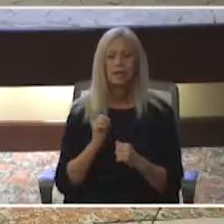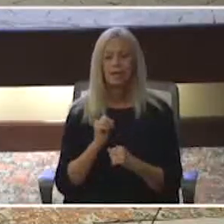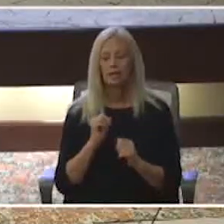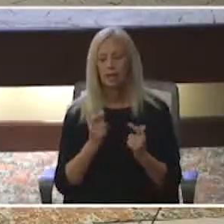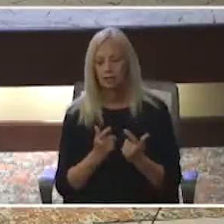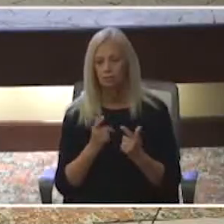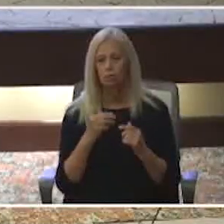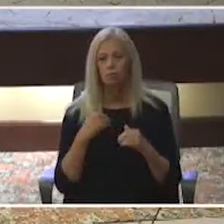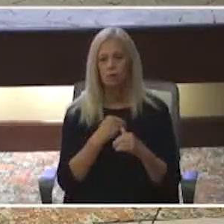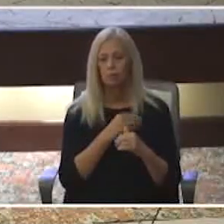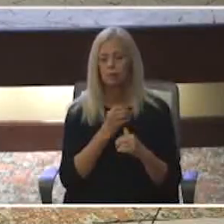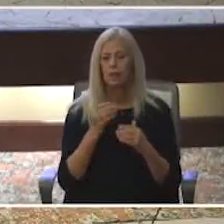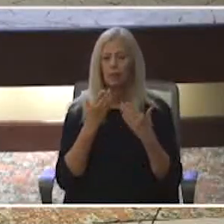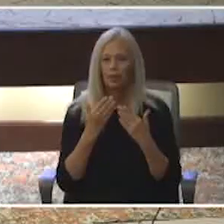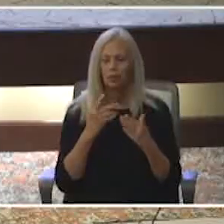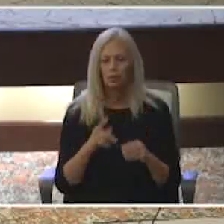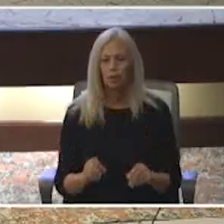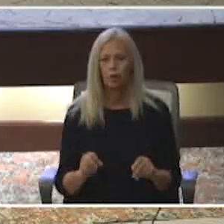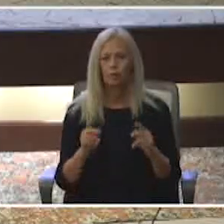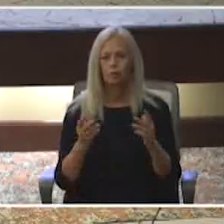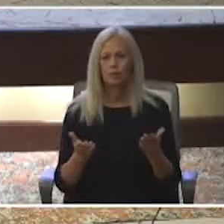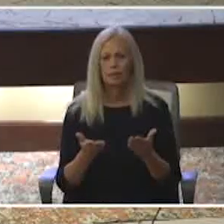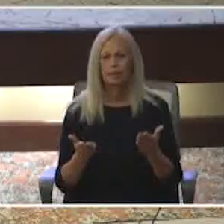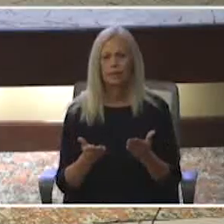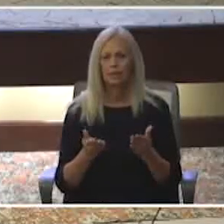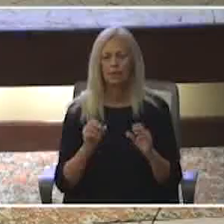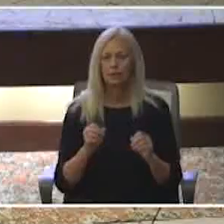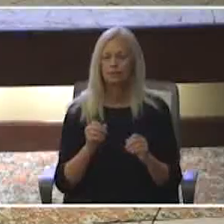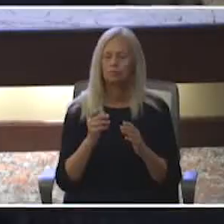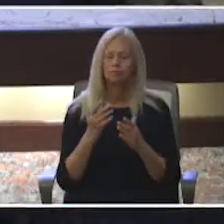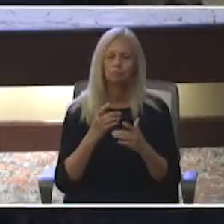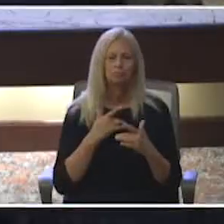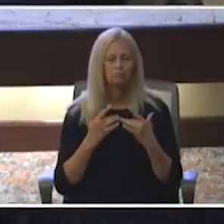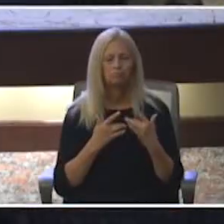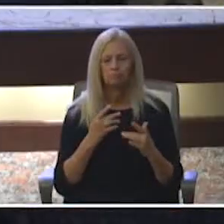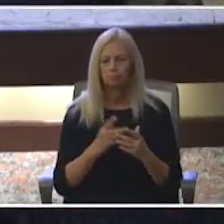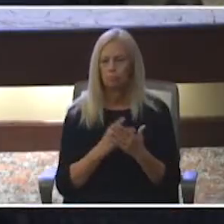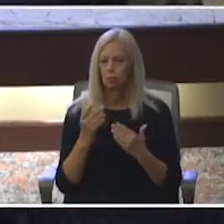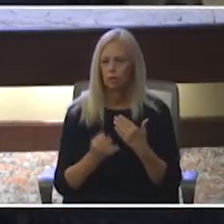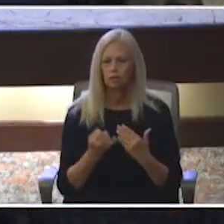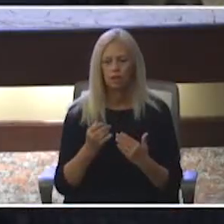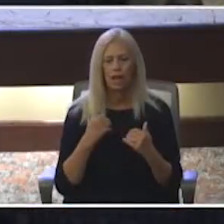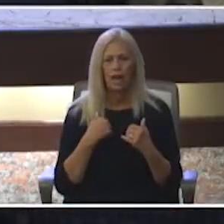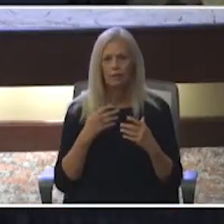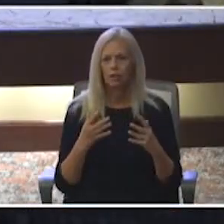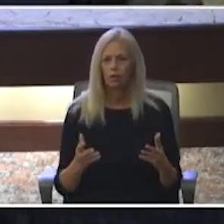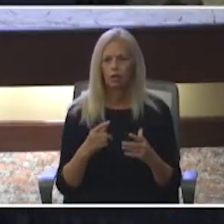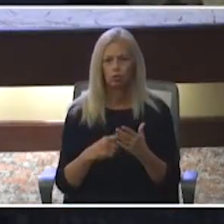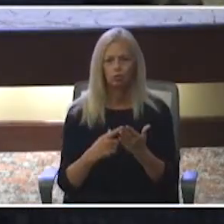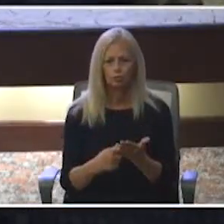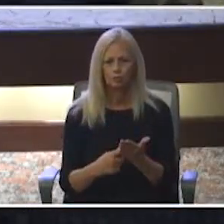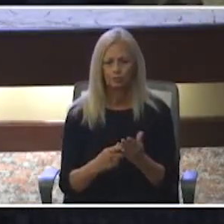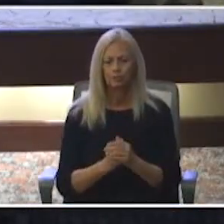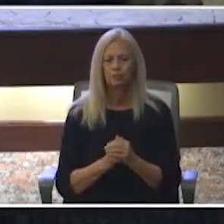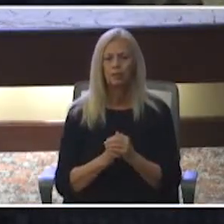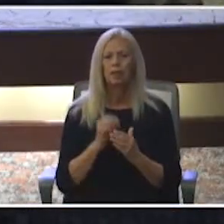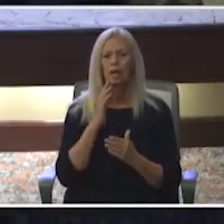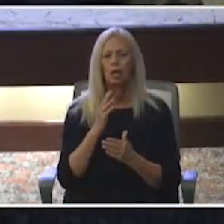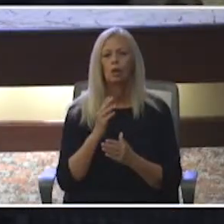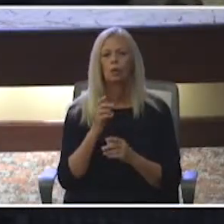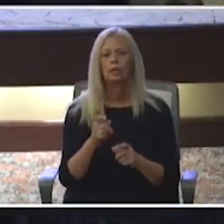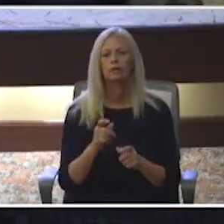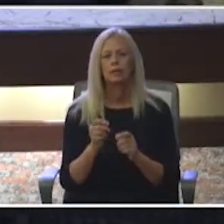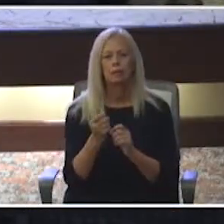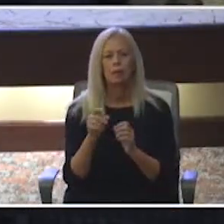for the opportunity to be here. I'm excited. This is an exciting project for Waco. We have a lot to cover. I'm going to jump right in. I'll give you a little bit of